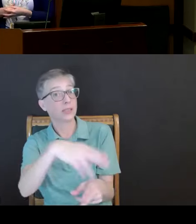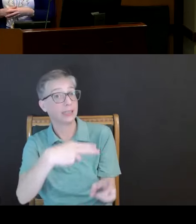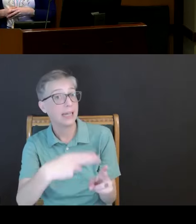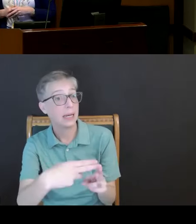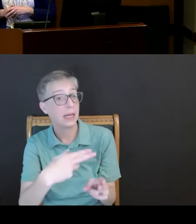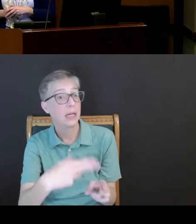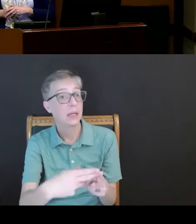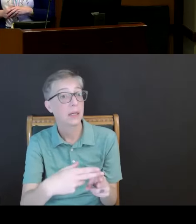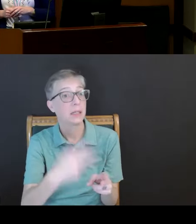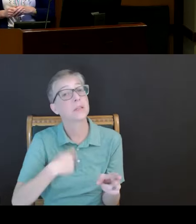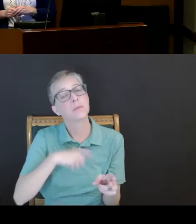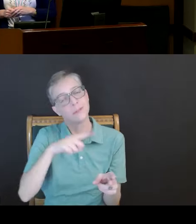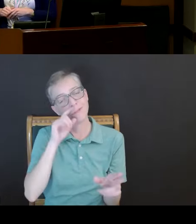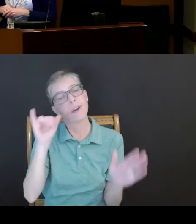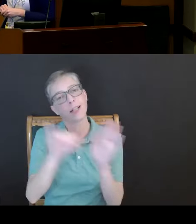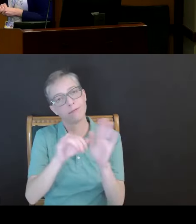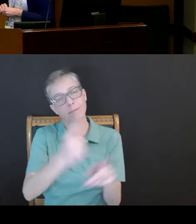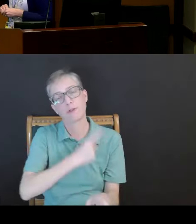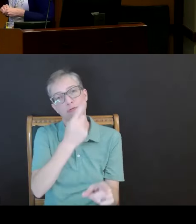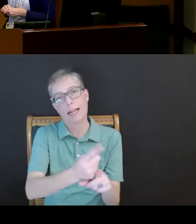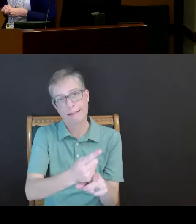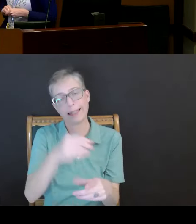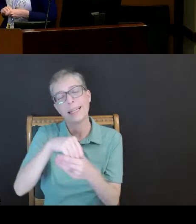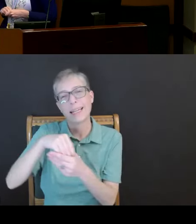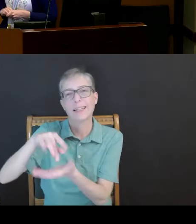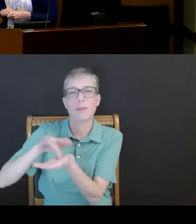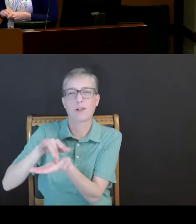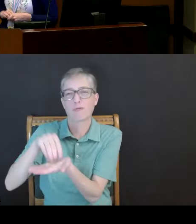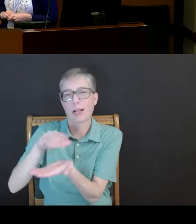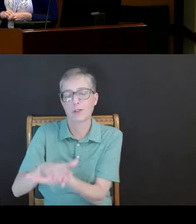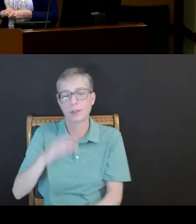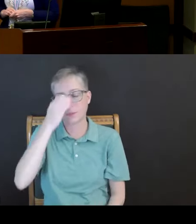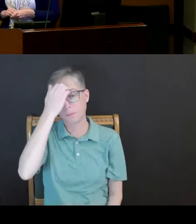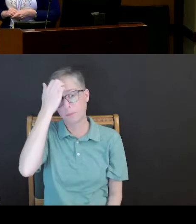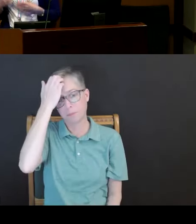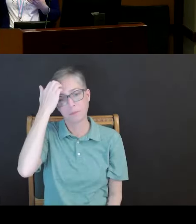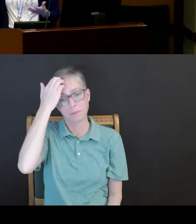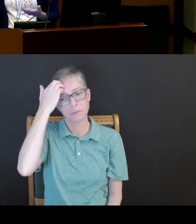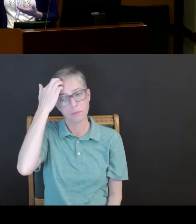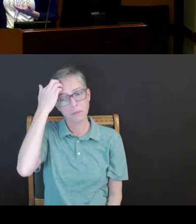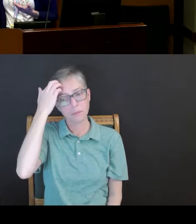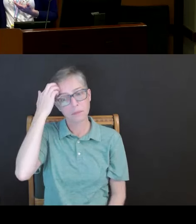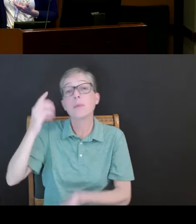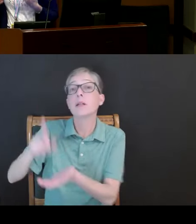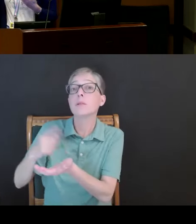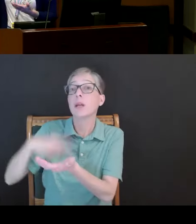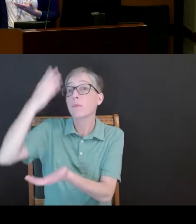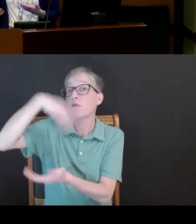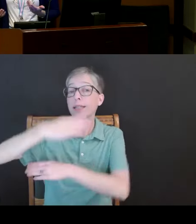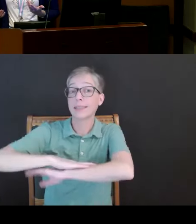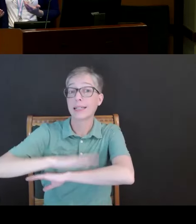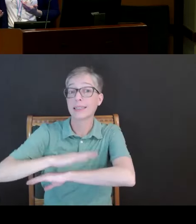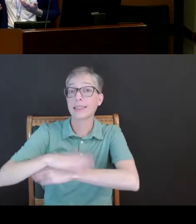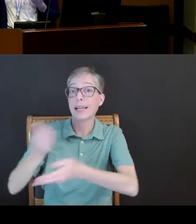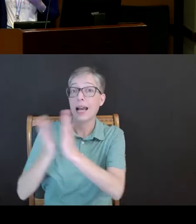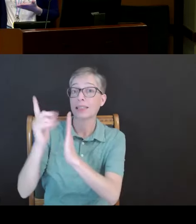we can identify them correctly in the medical records. Sometimes at the front desk, folks will ask people for their legal name to sign in. We don't ever